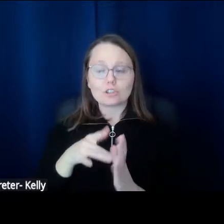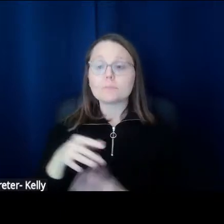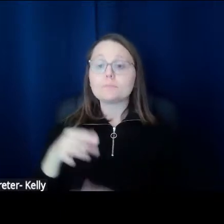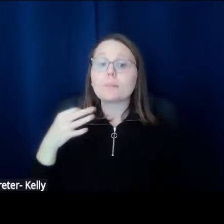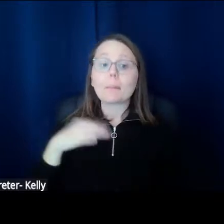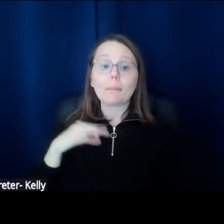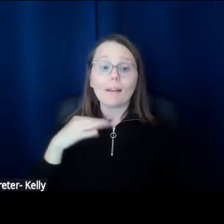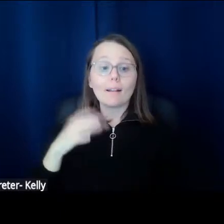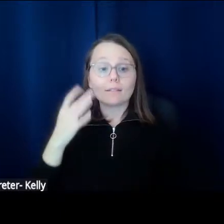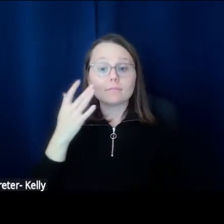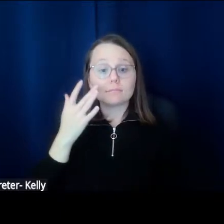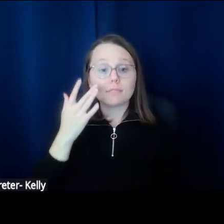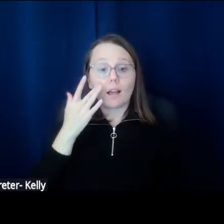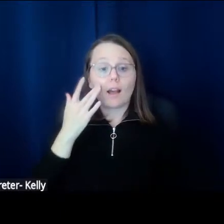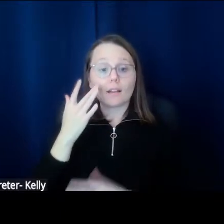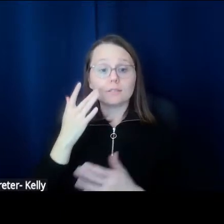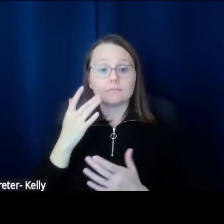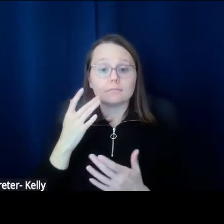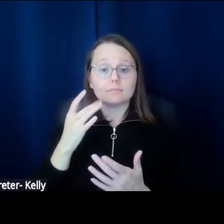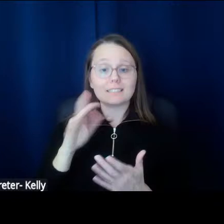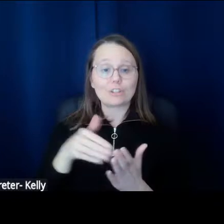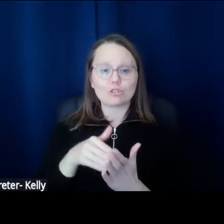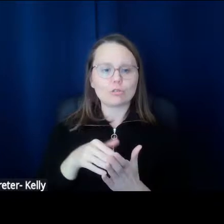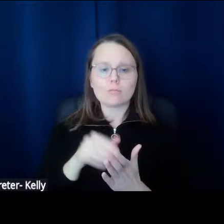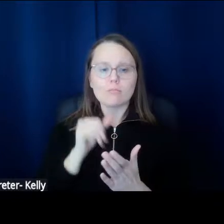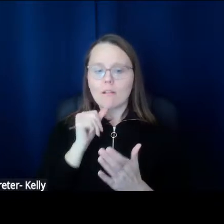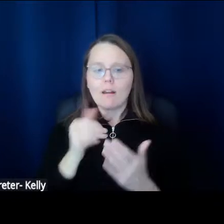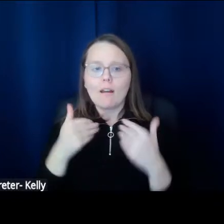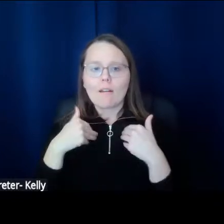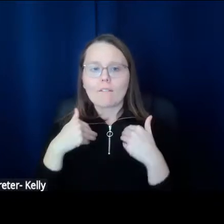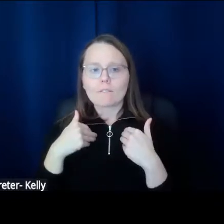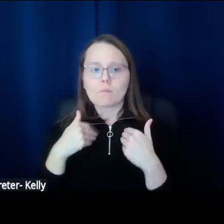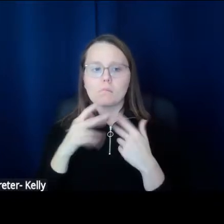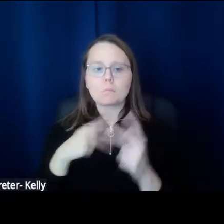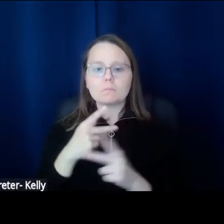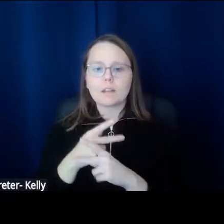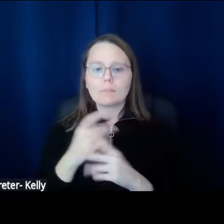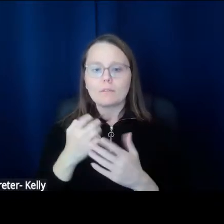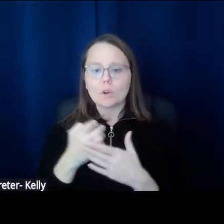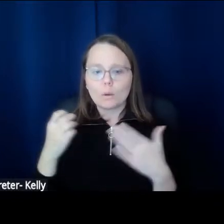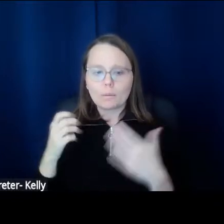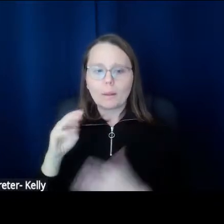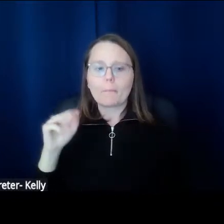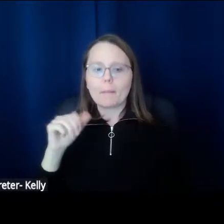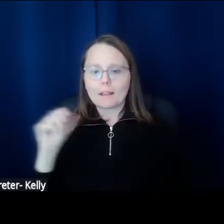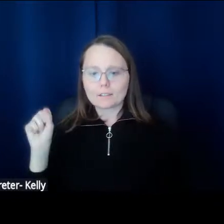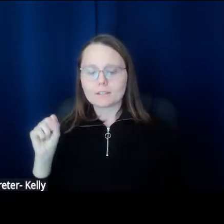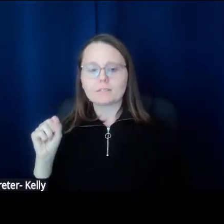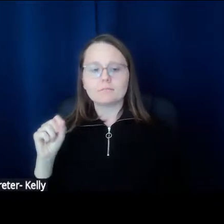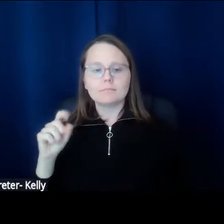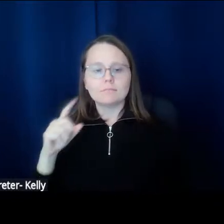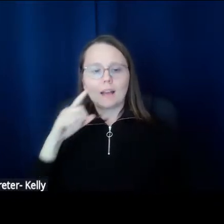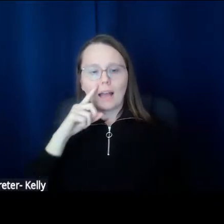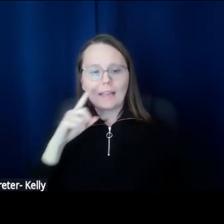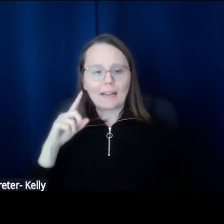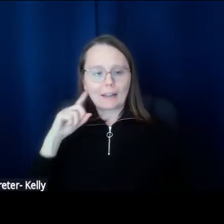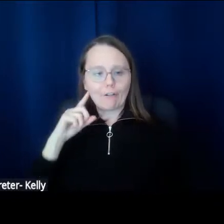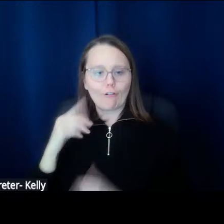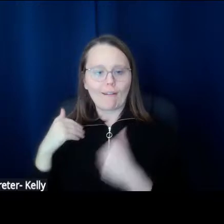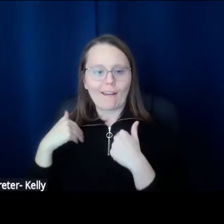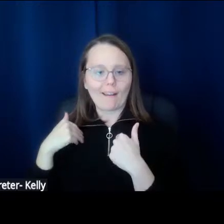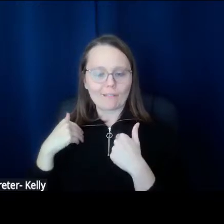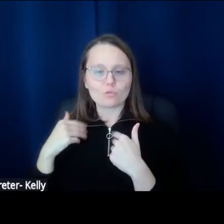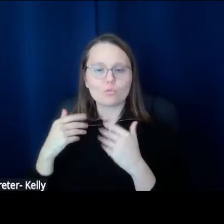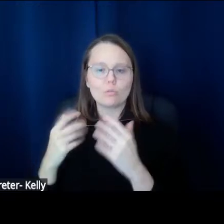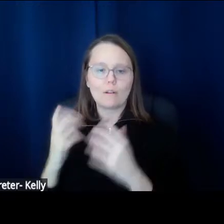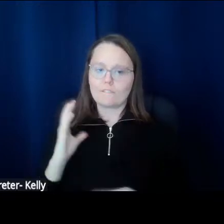Center doesn't have the type of equipment that Massachusetts Eye and Ear has to be able to officially